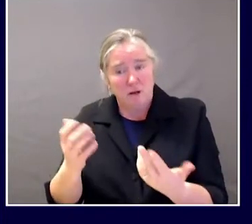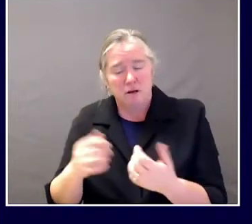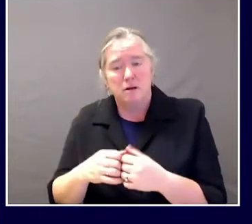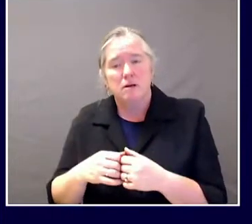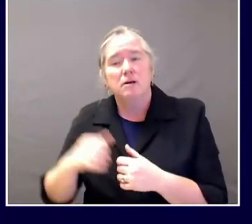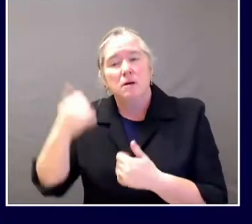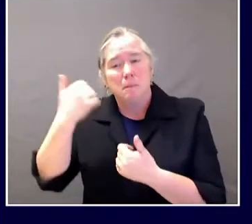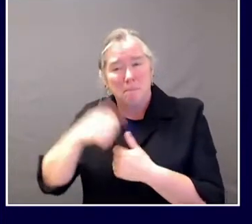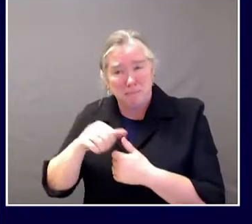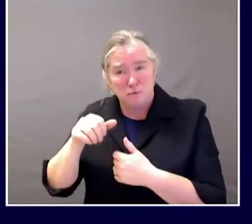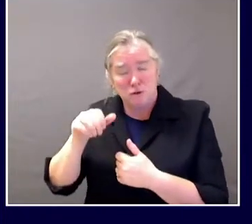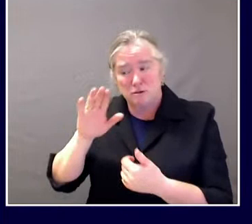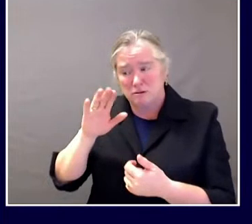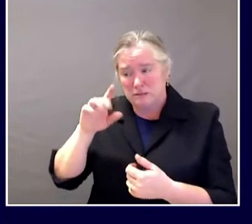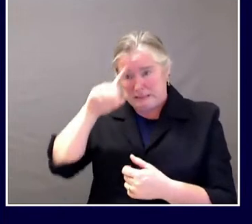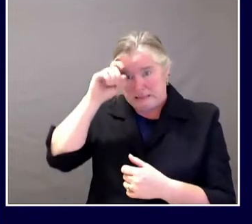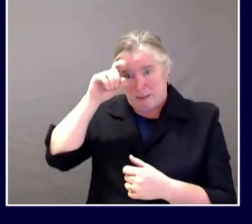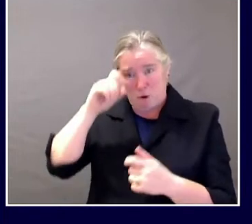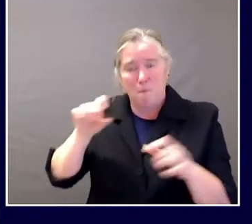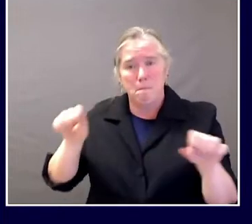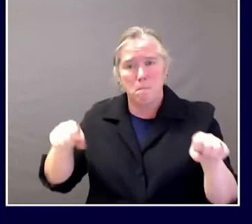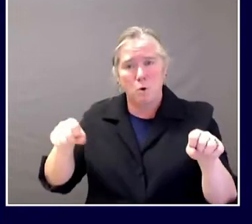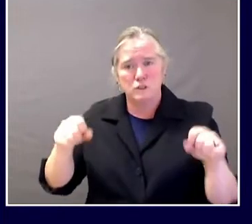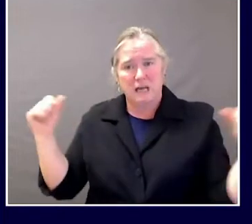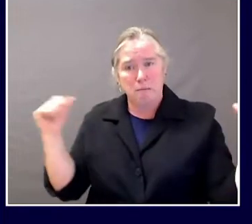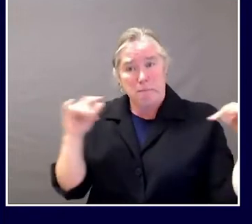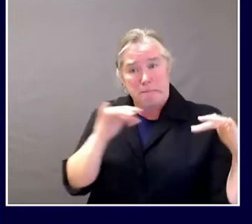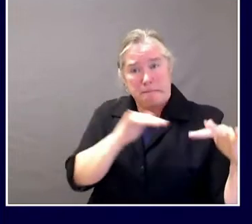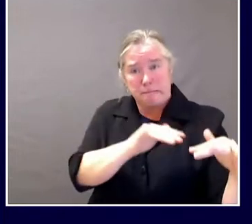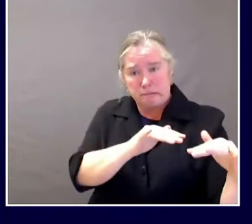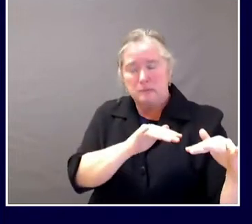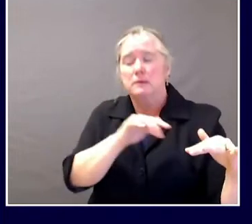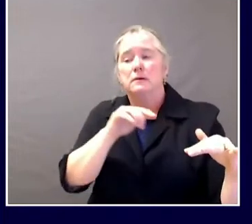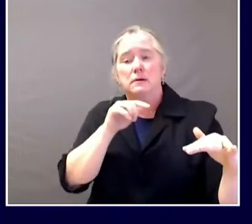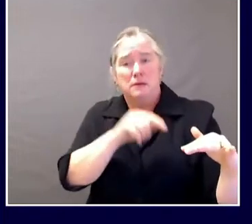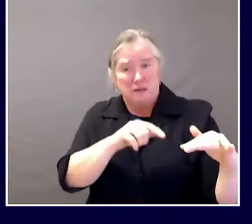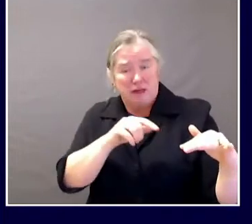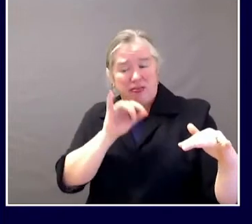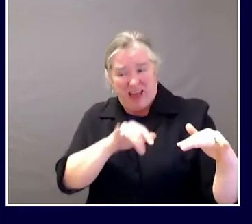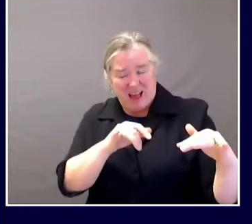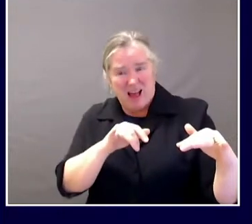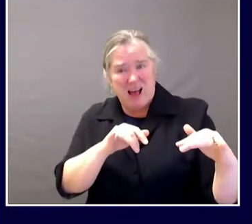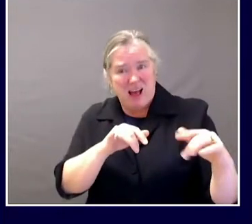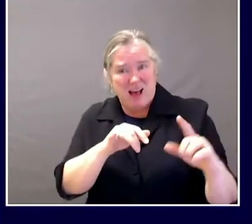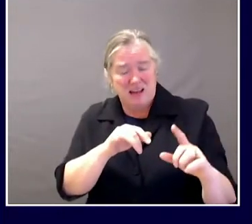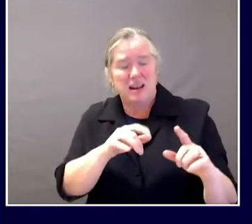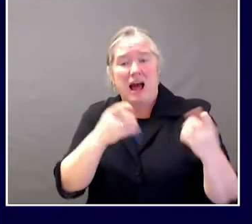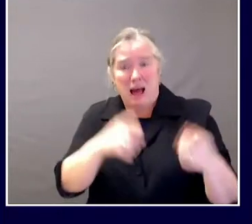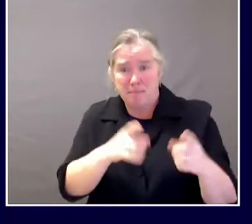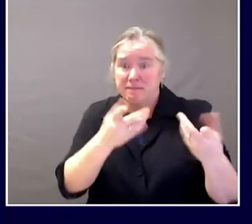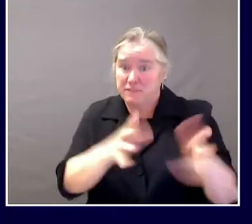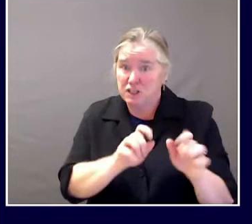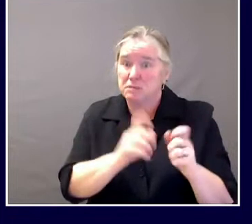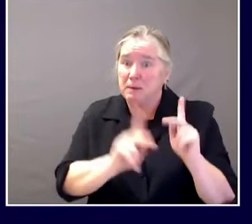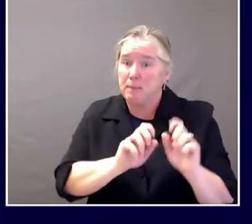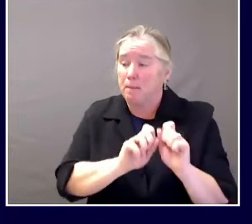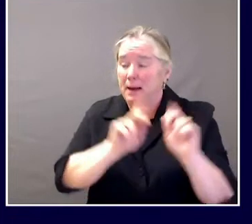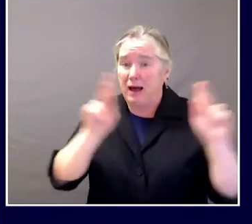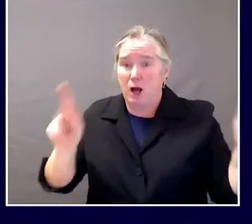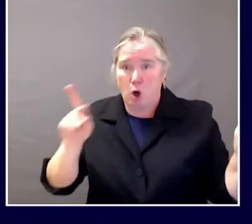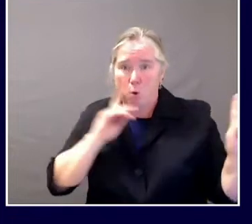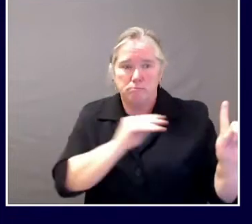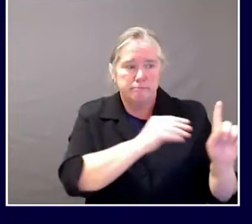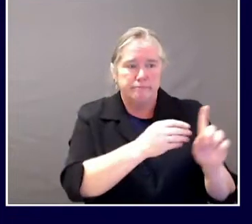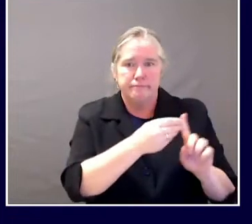bike rally over the summer, where cases were detected associated with that rally across a number of states, or whether they will be